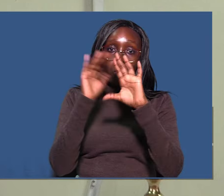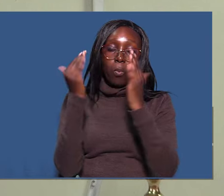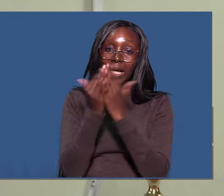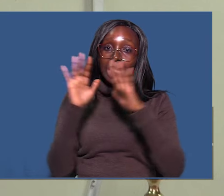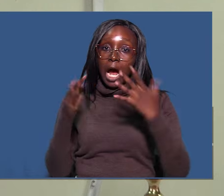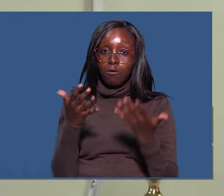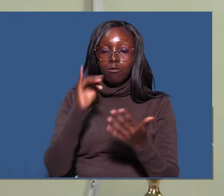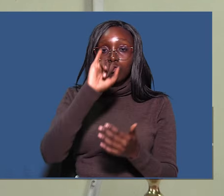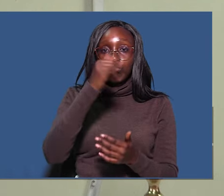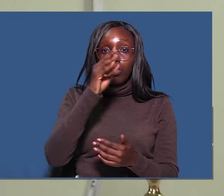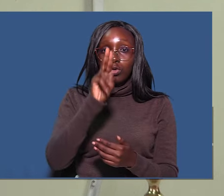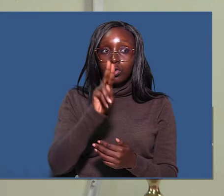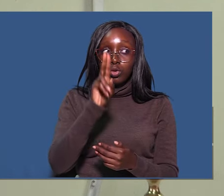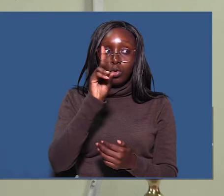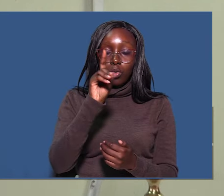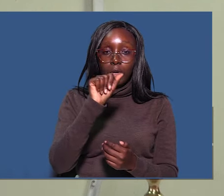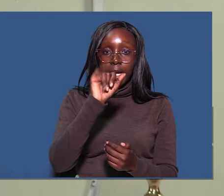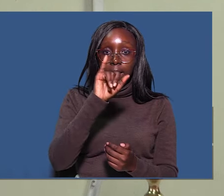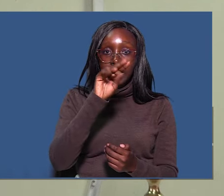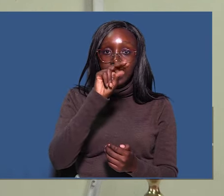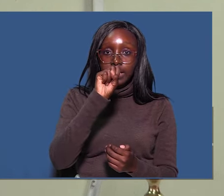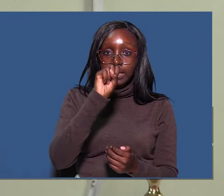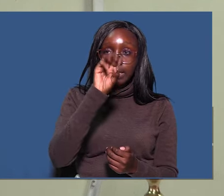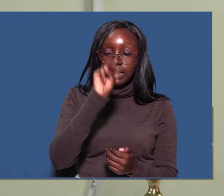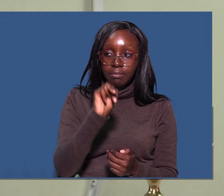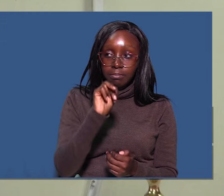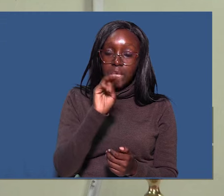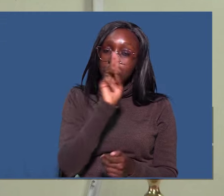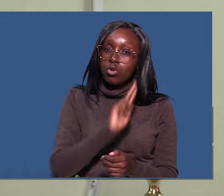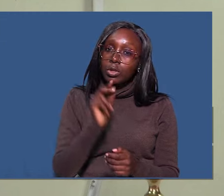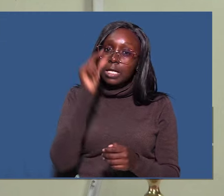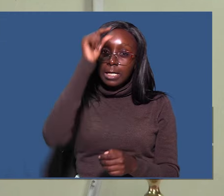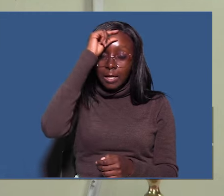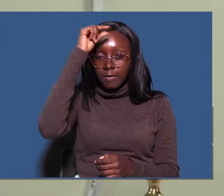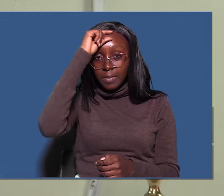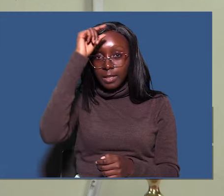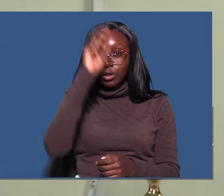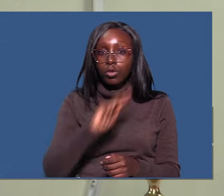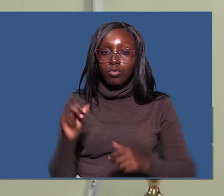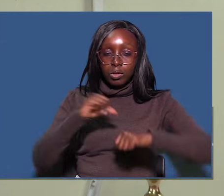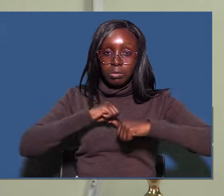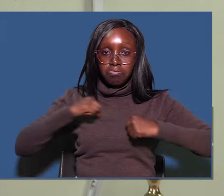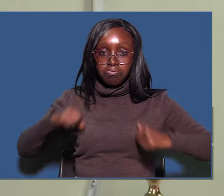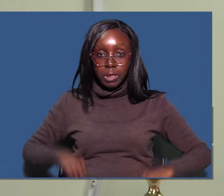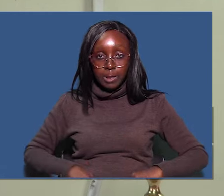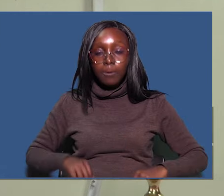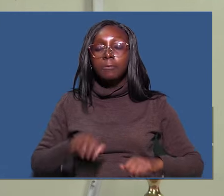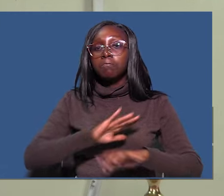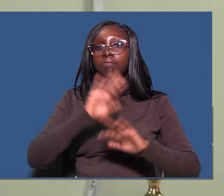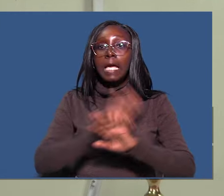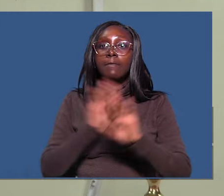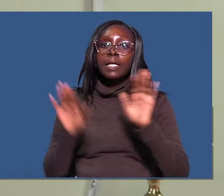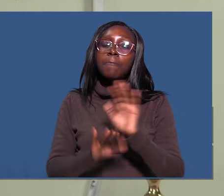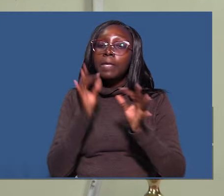Judaism. They had used the government machinery, they had used the synagogue influence, and if you can